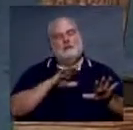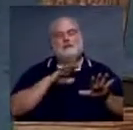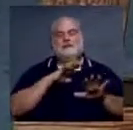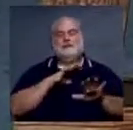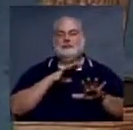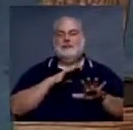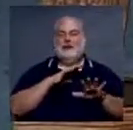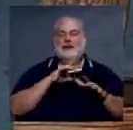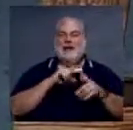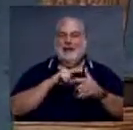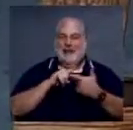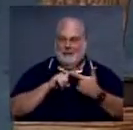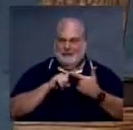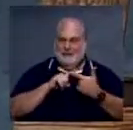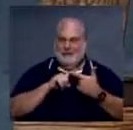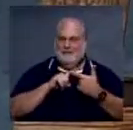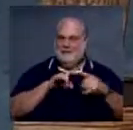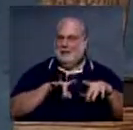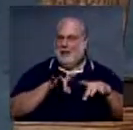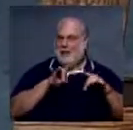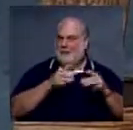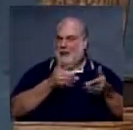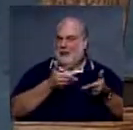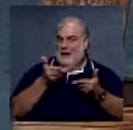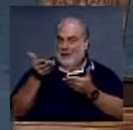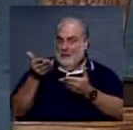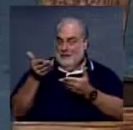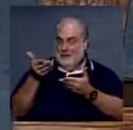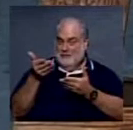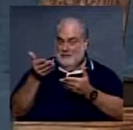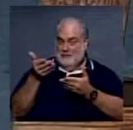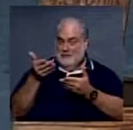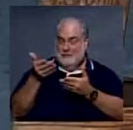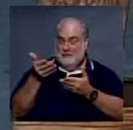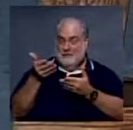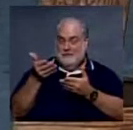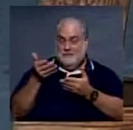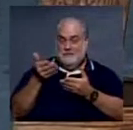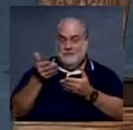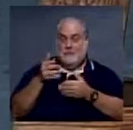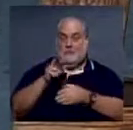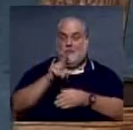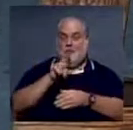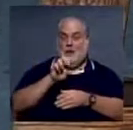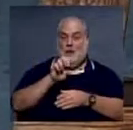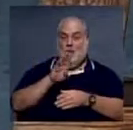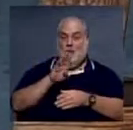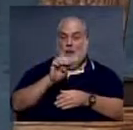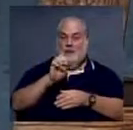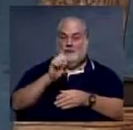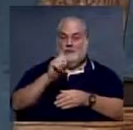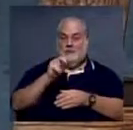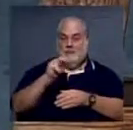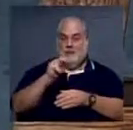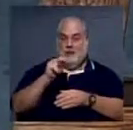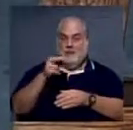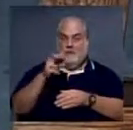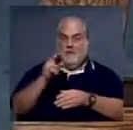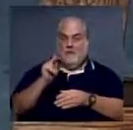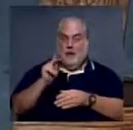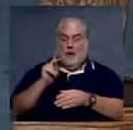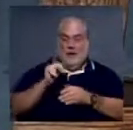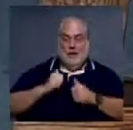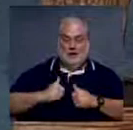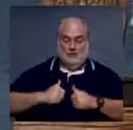our services that we're going to offer. But also, I'd like to point out that the Repsamen Park Road address is located on the